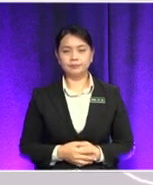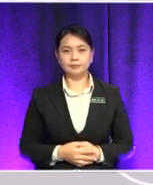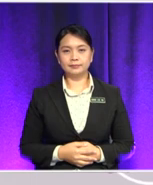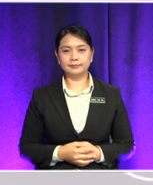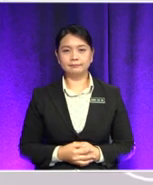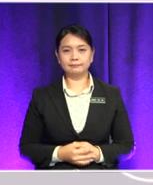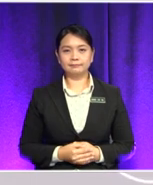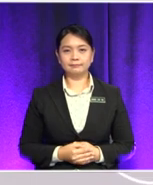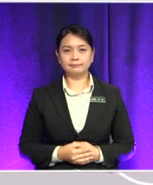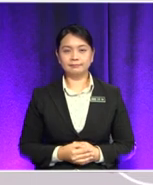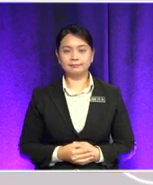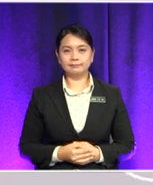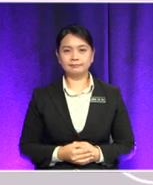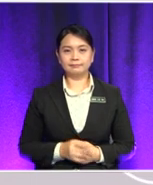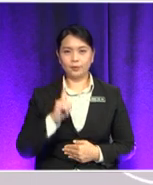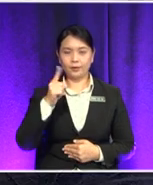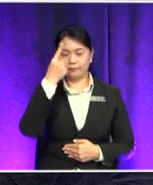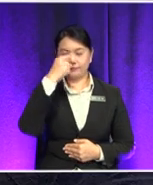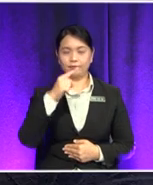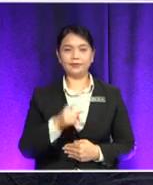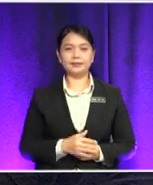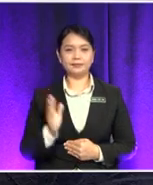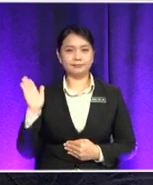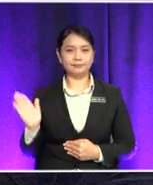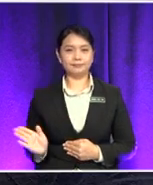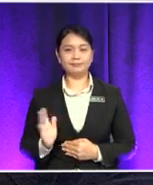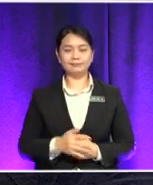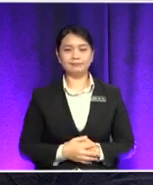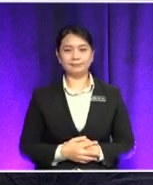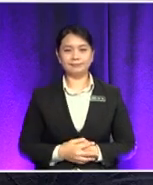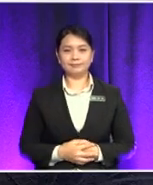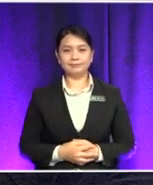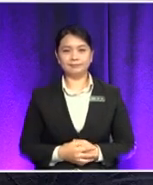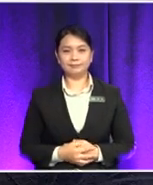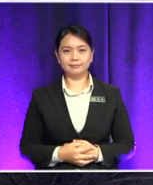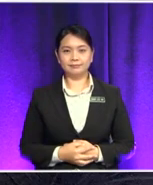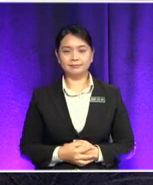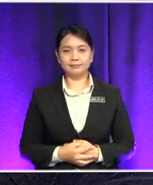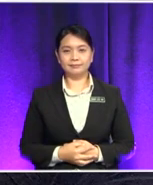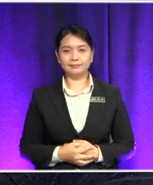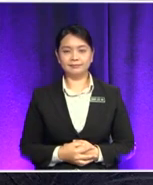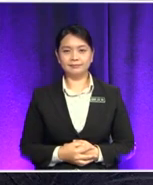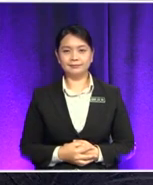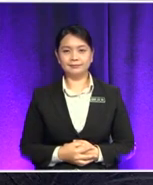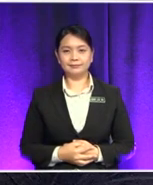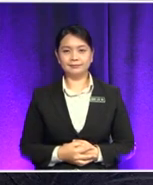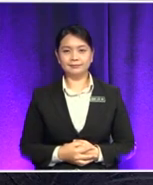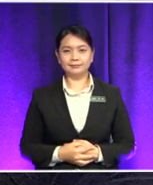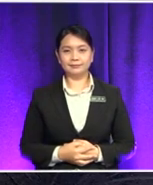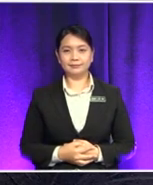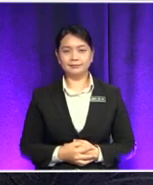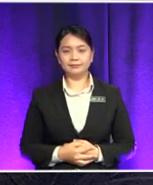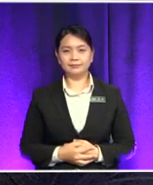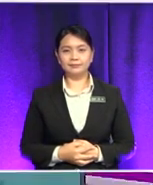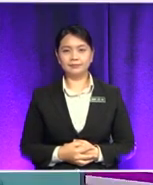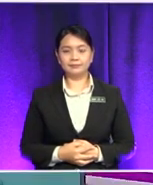Alpha. One for Alpha. One for Alpha as well. Yes. Well done. All of them got a candy. Yes. So,